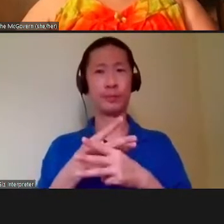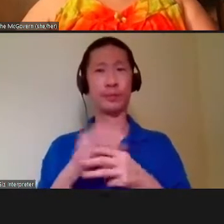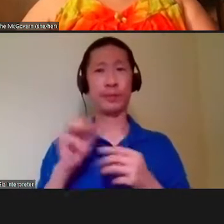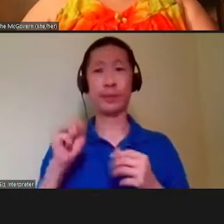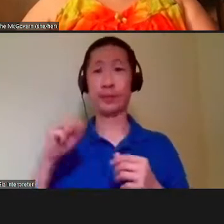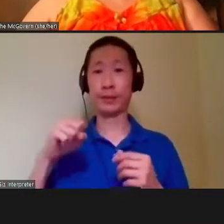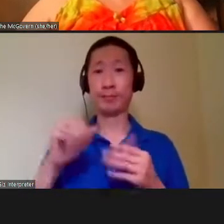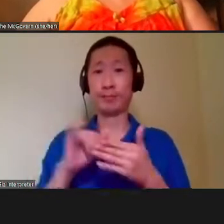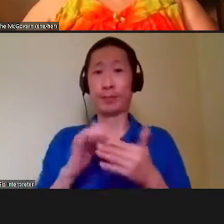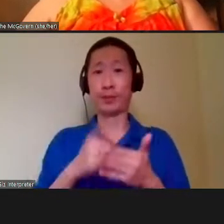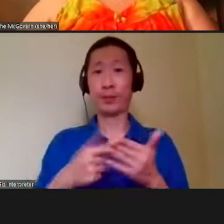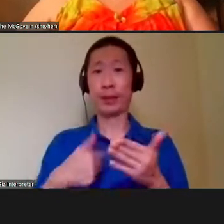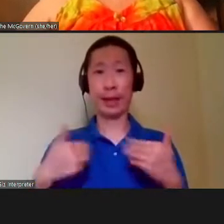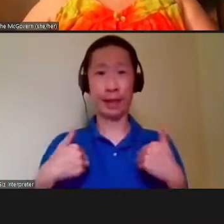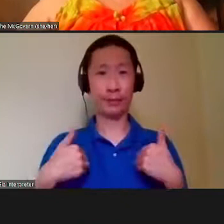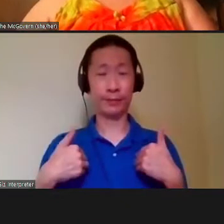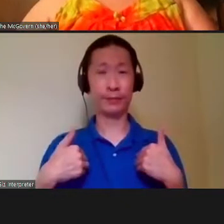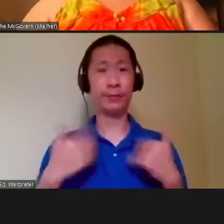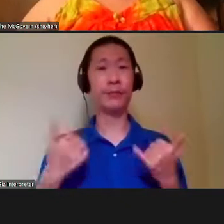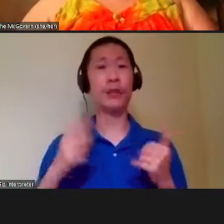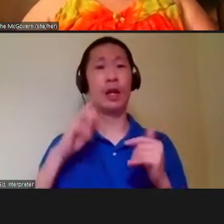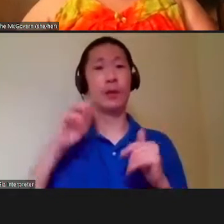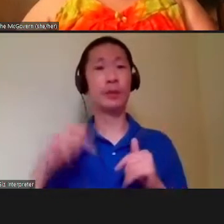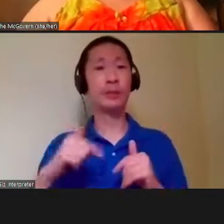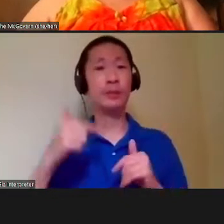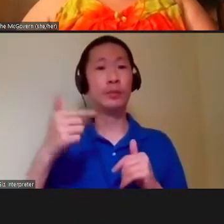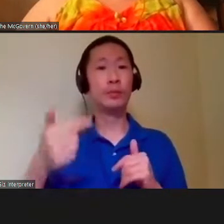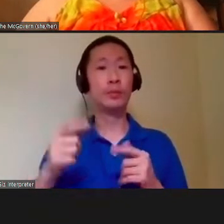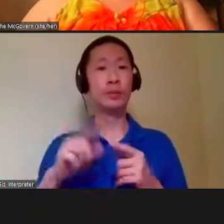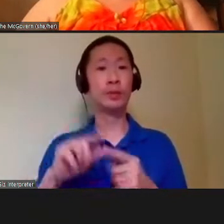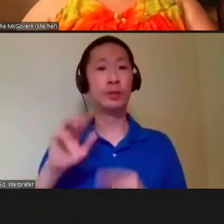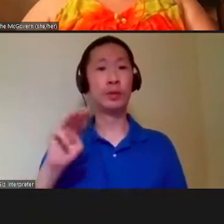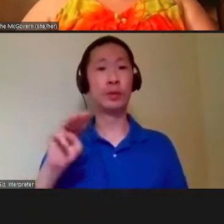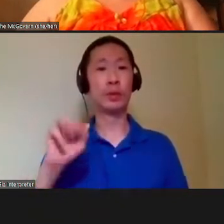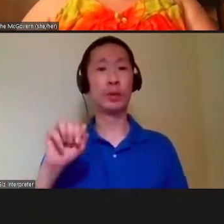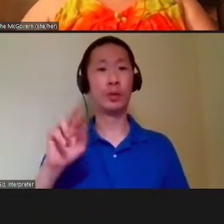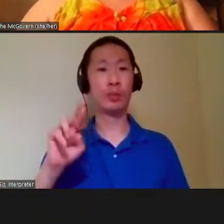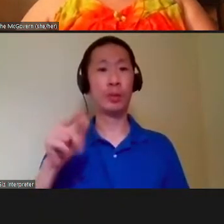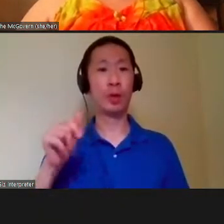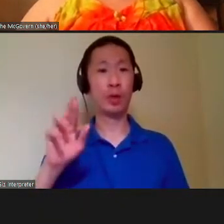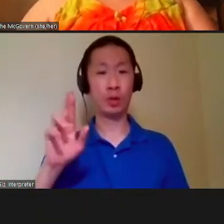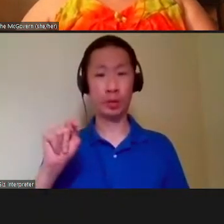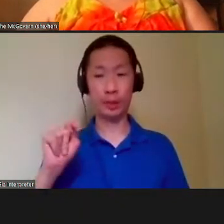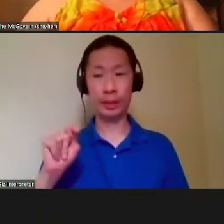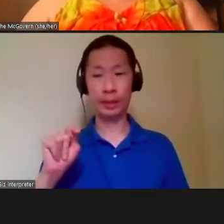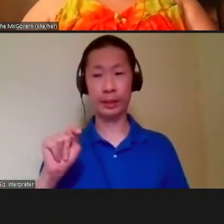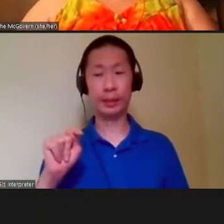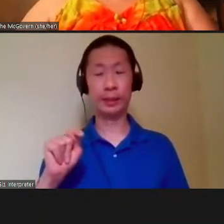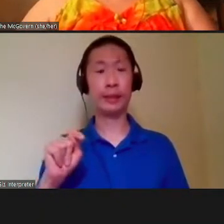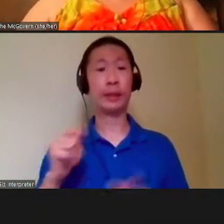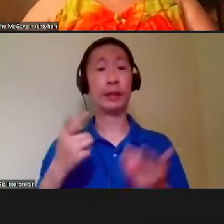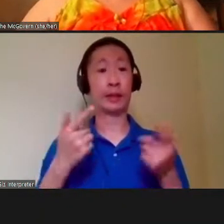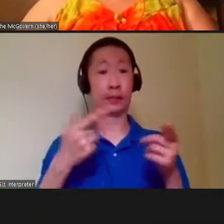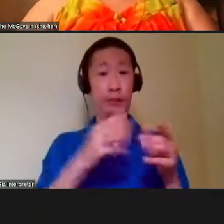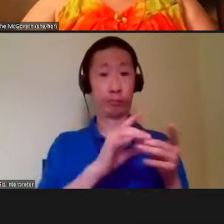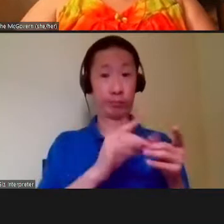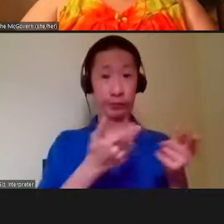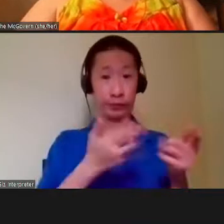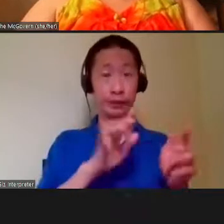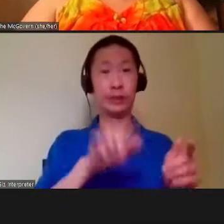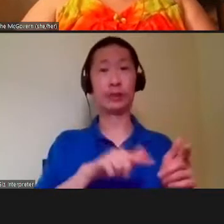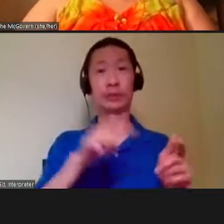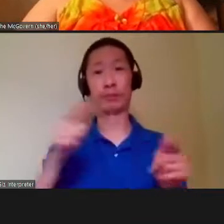yeah, that's what I have. So I will hand it over to Margaret, and then Margaret, if you want to hand it off as